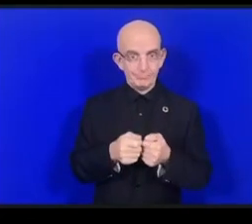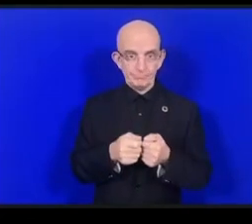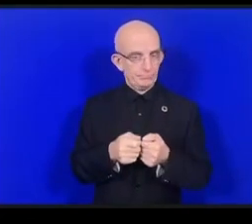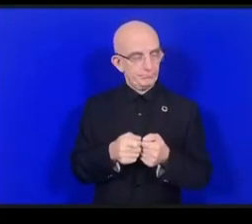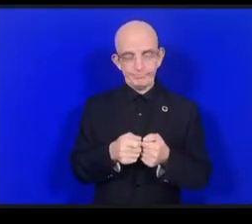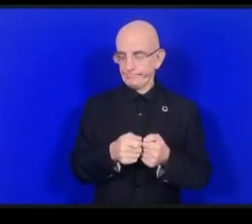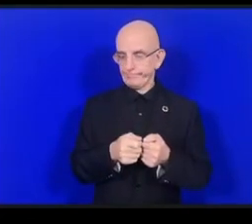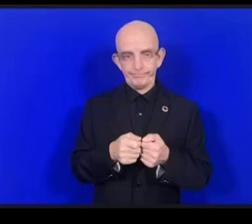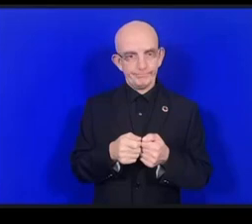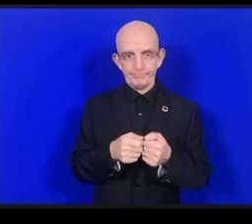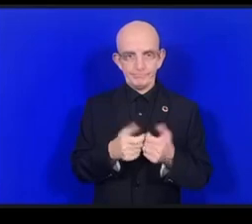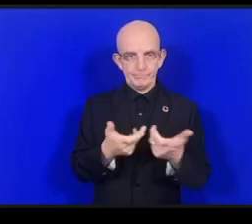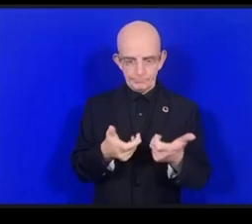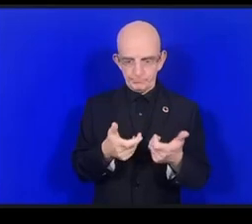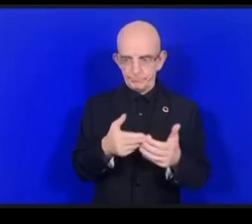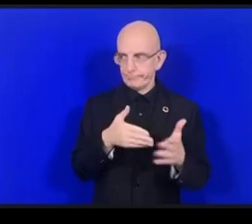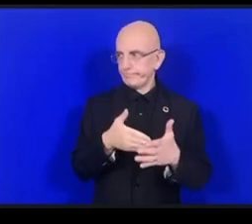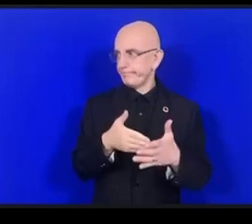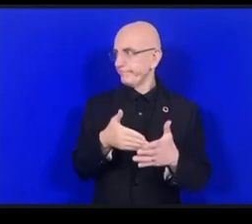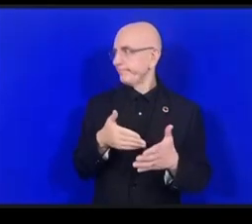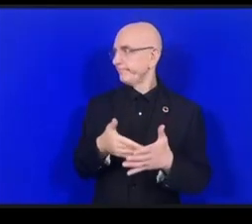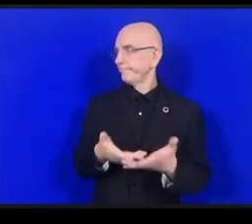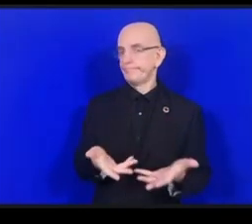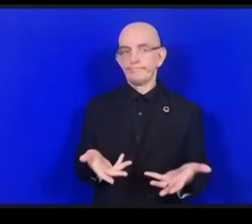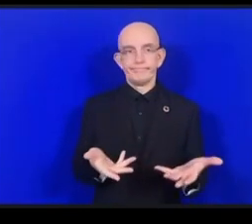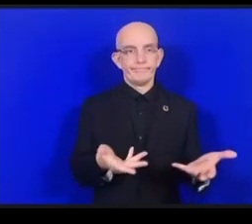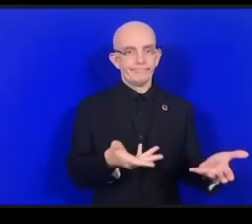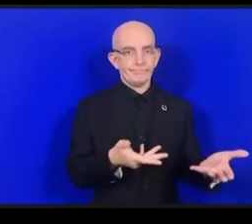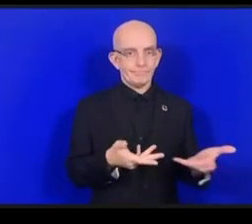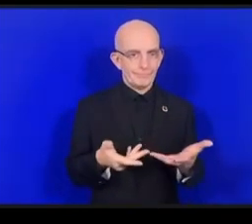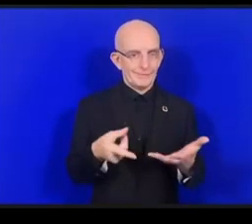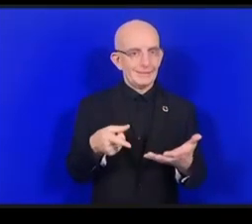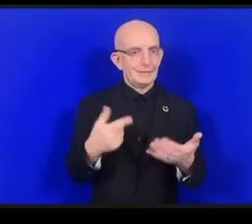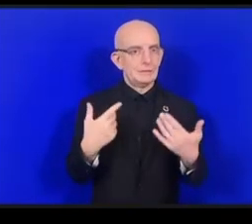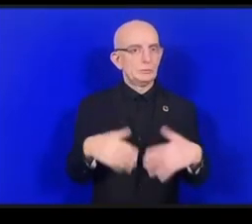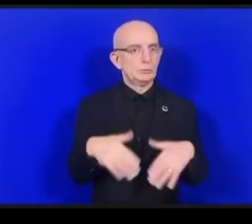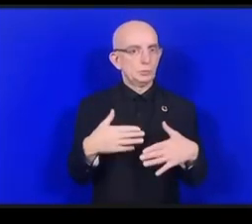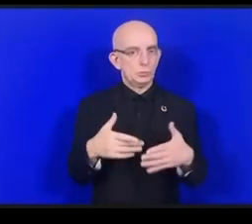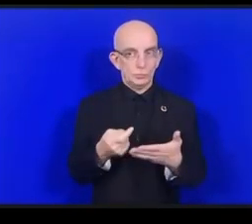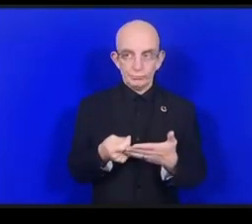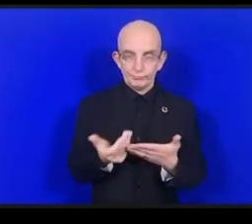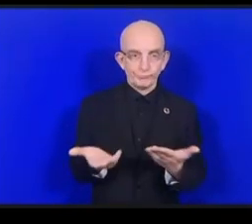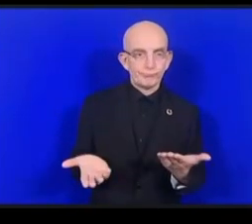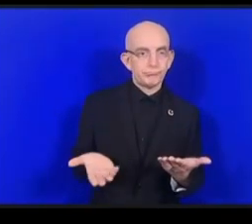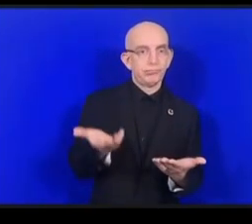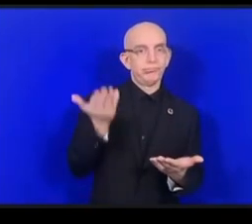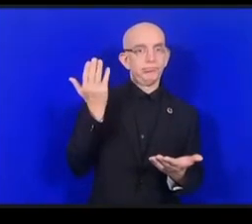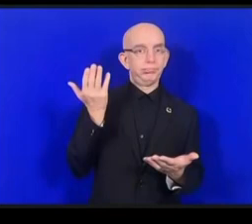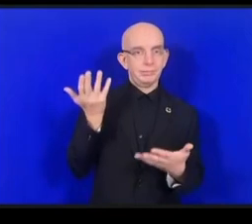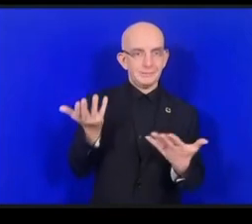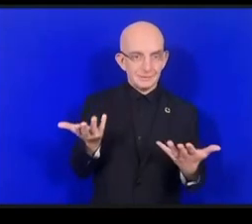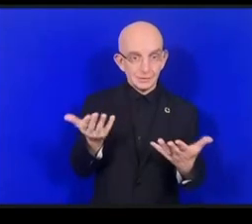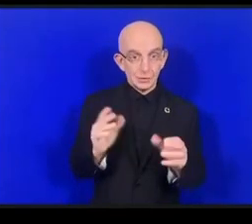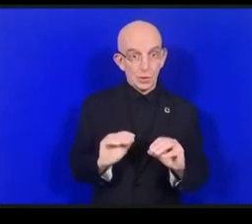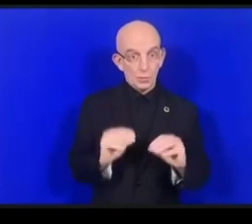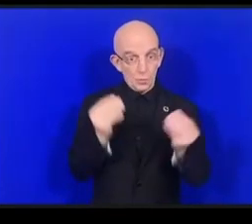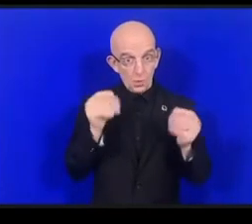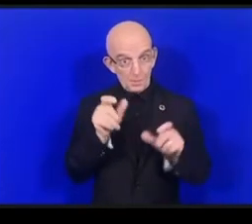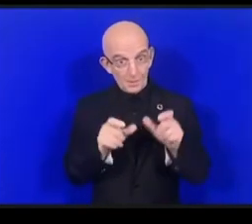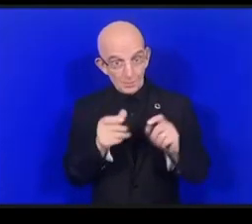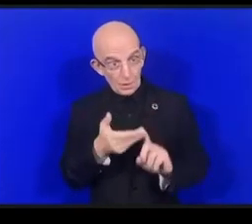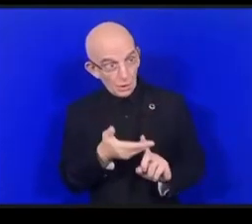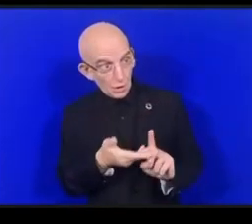not every young people are not very easy to get access to the internet. Getting access to the internet is